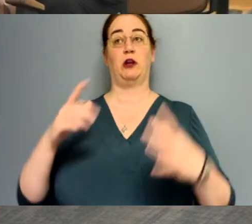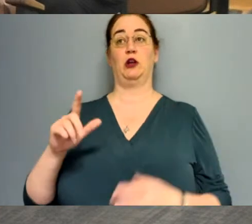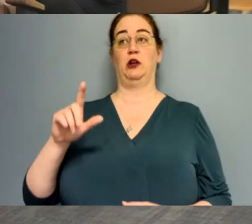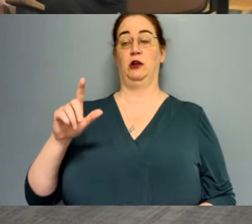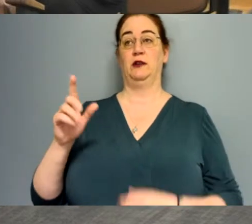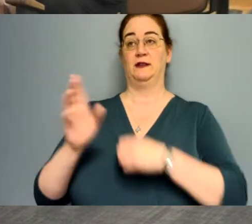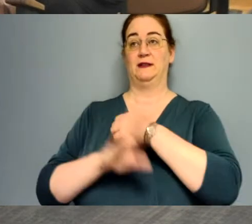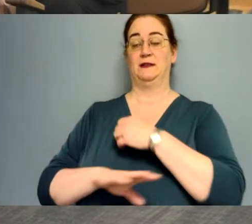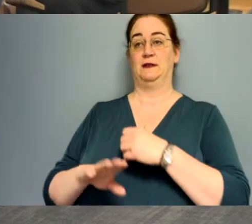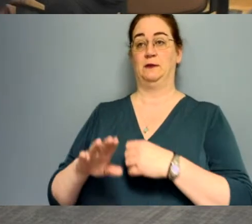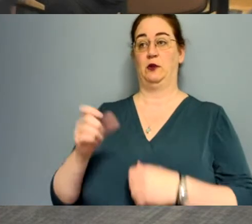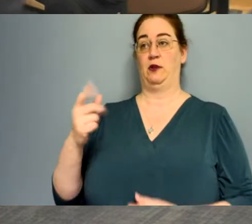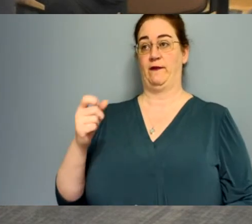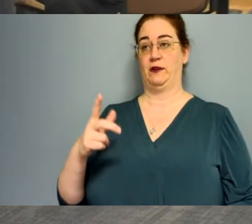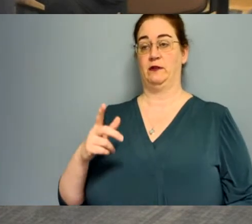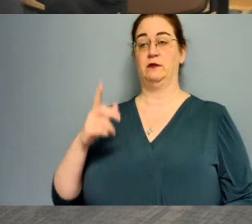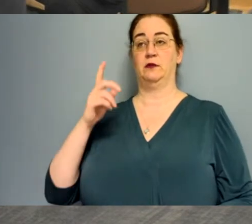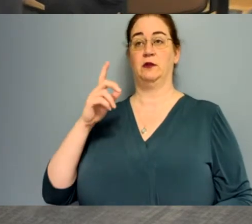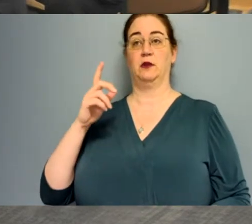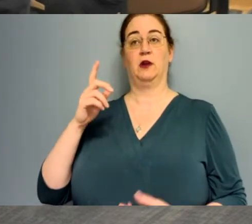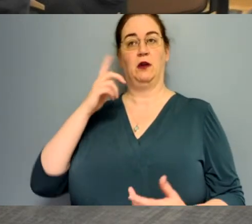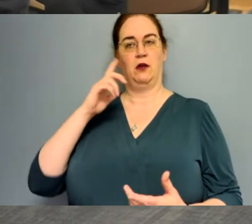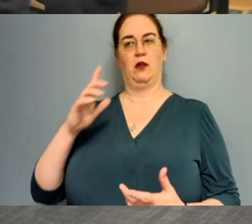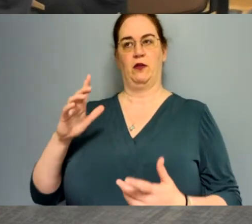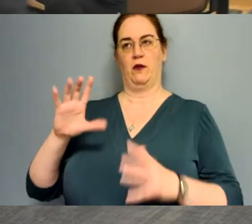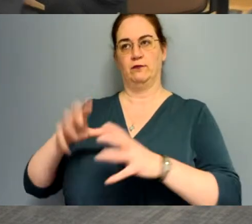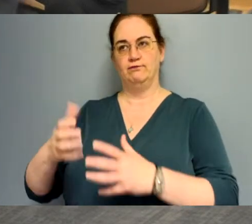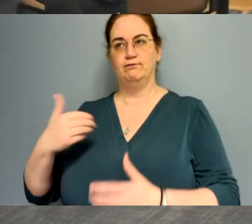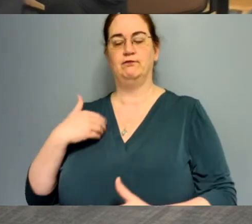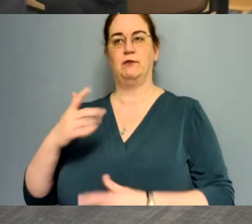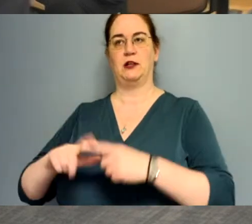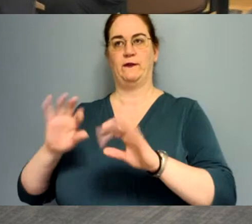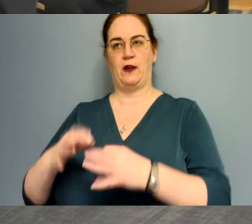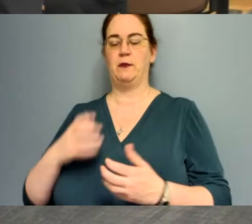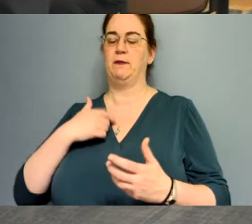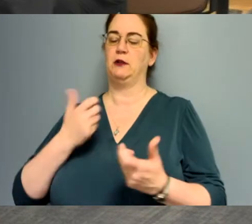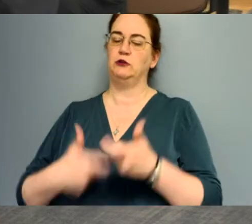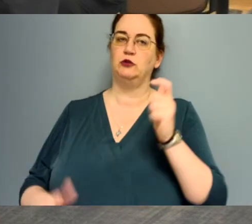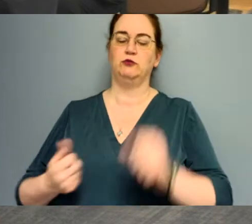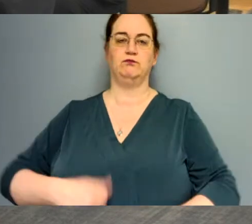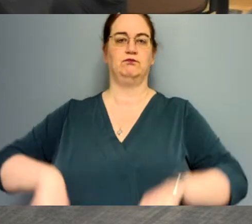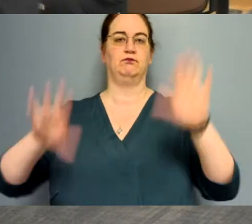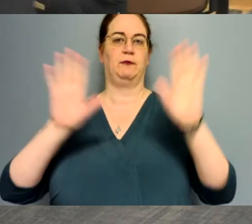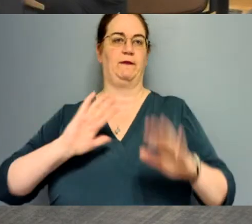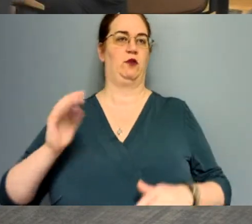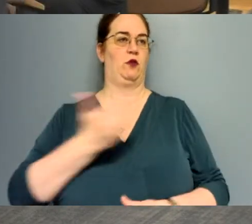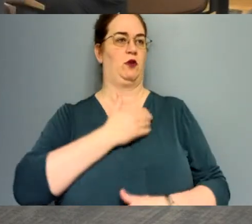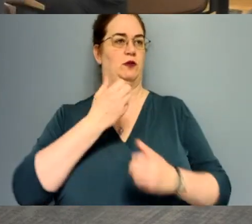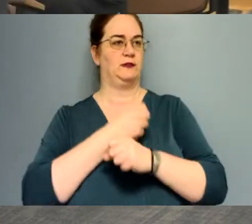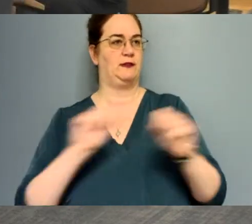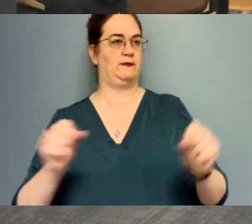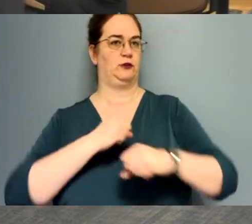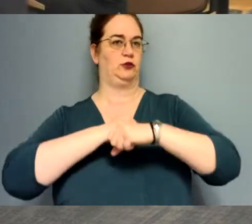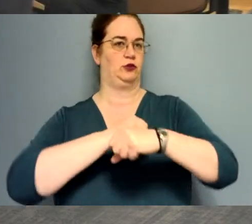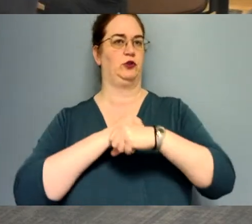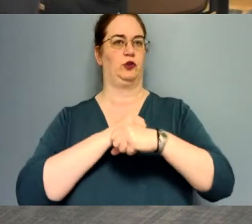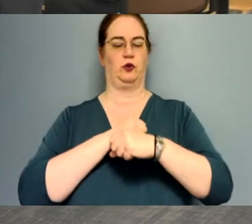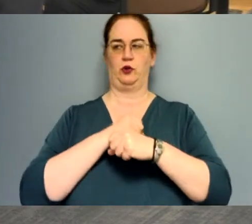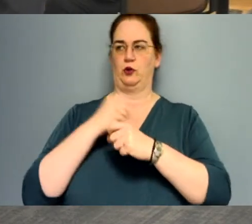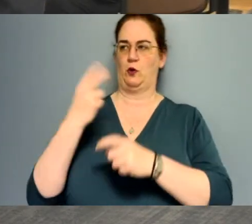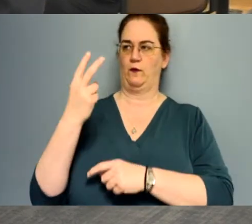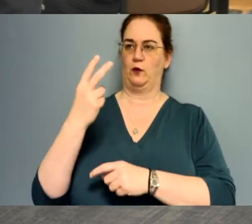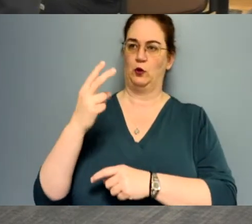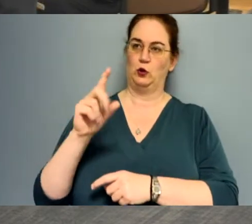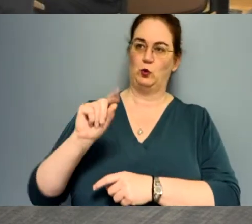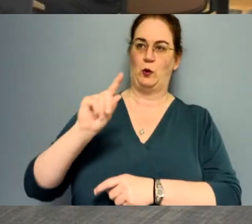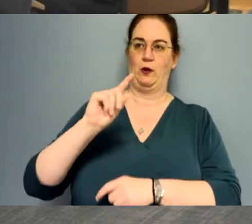nation's voluntary military force members and their families have made immense sacrifices for our safety and security over a 2-decade